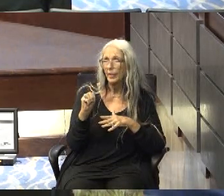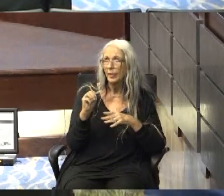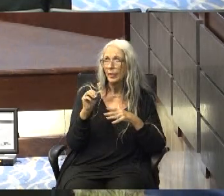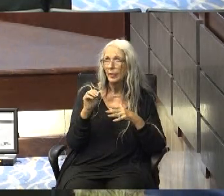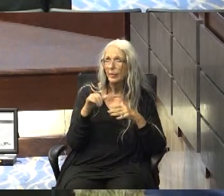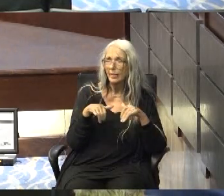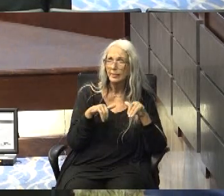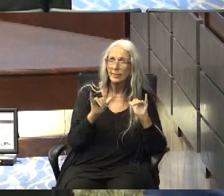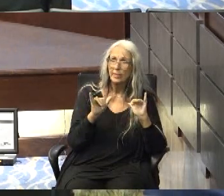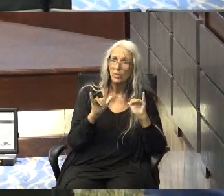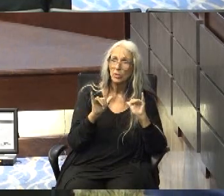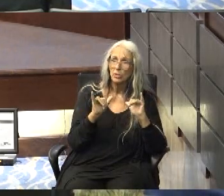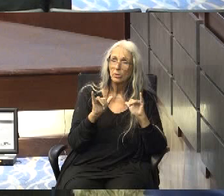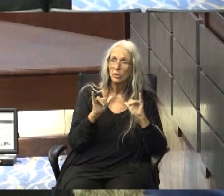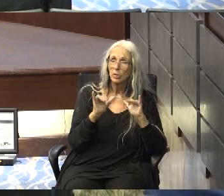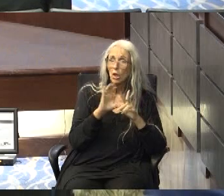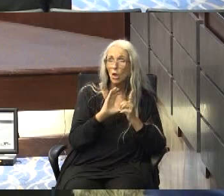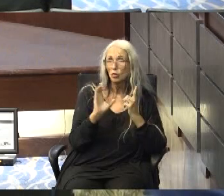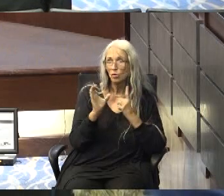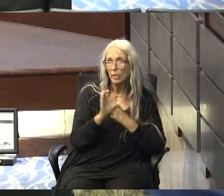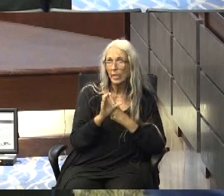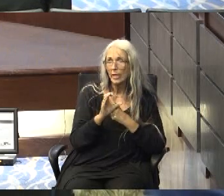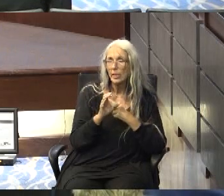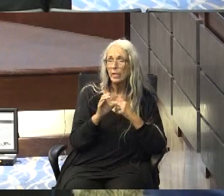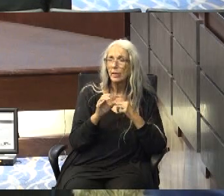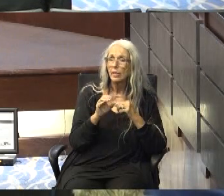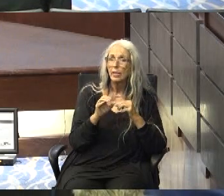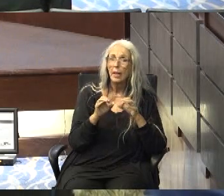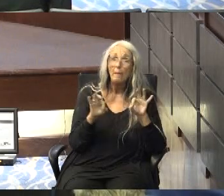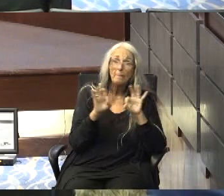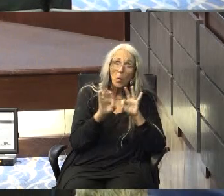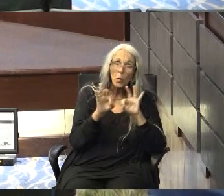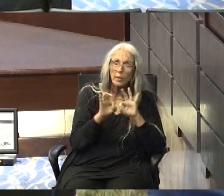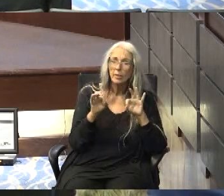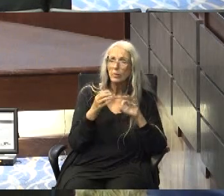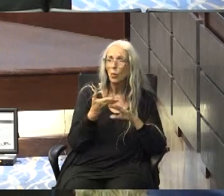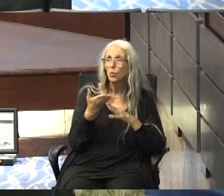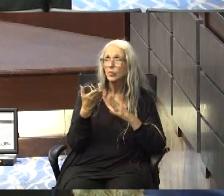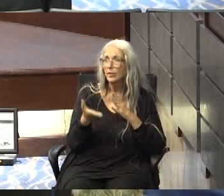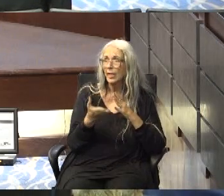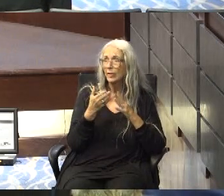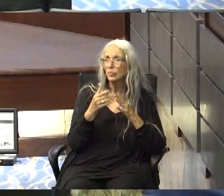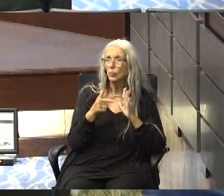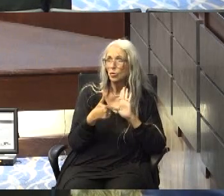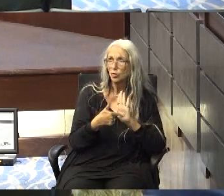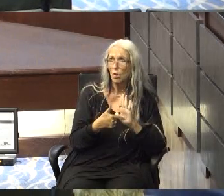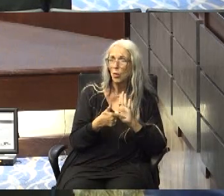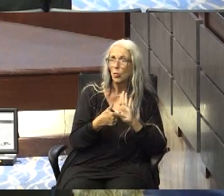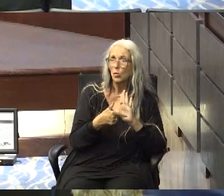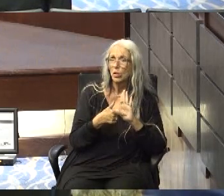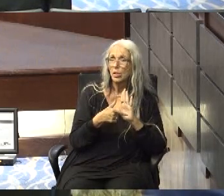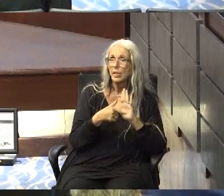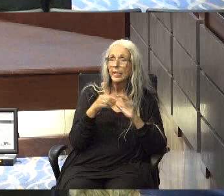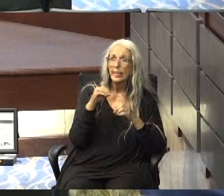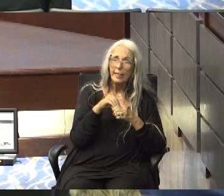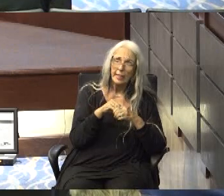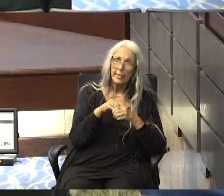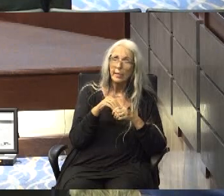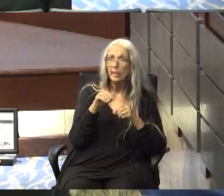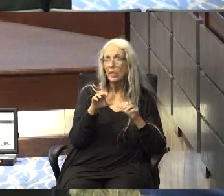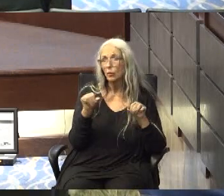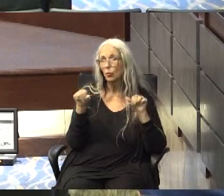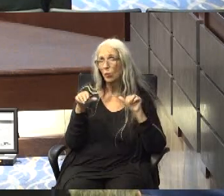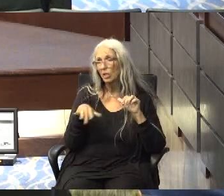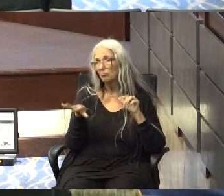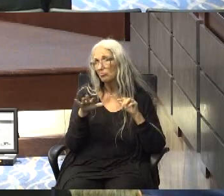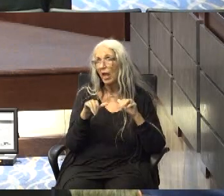is culturally significant, those things I believe will be indicated even in and around how we build that.